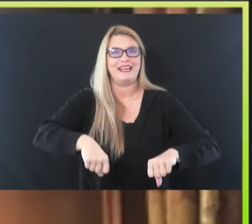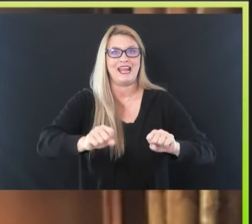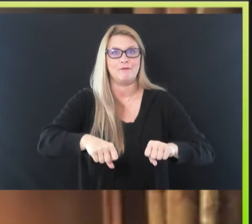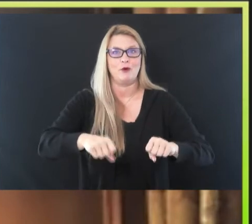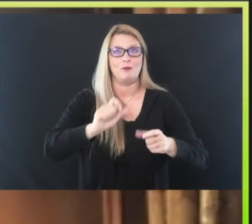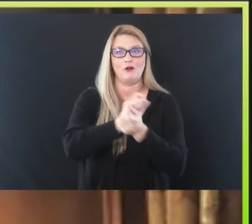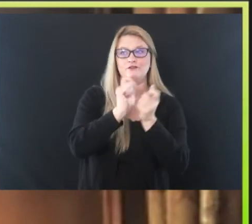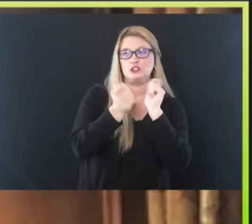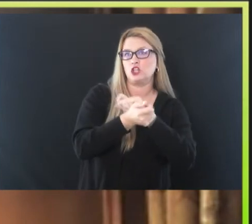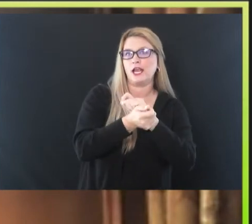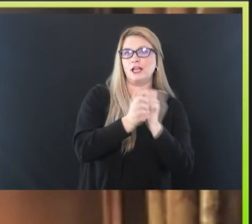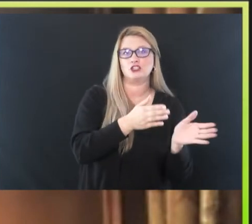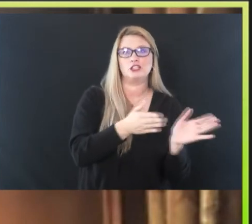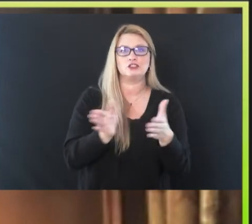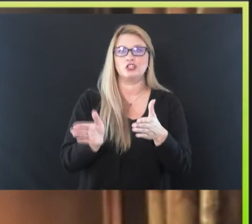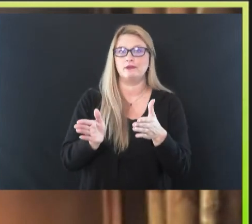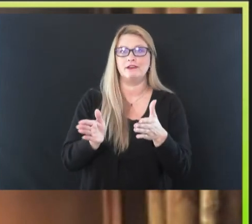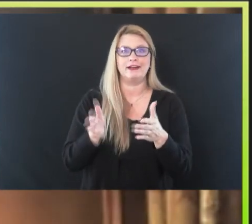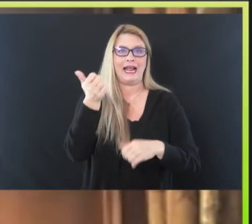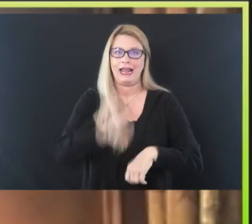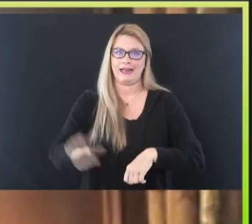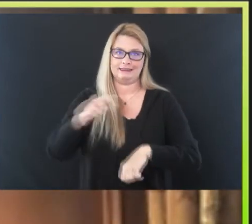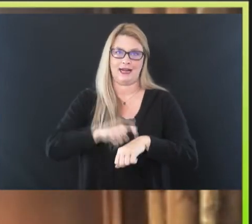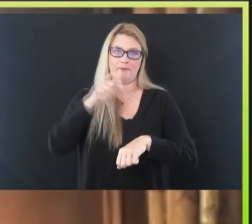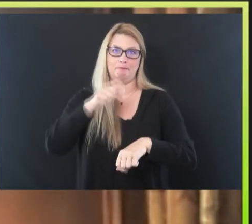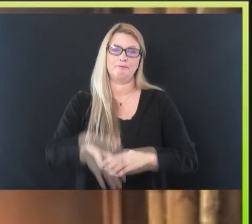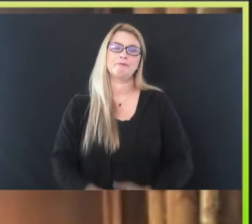adapting in our strategies and our responses.